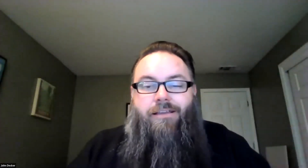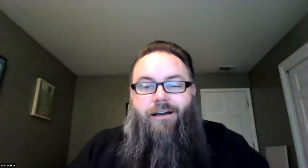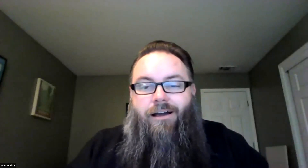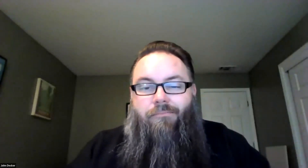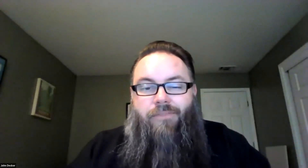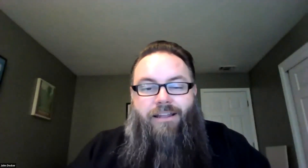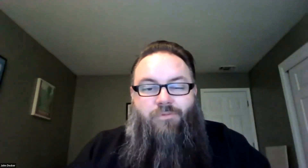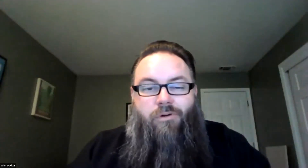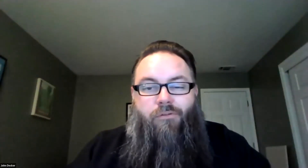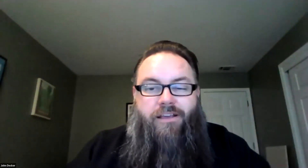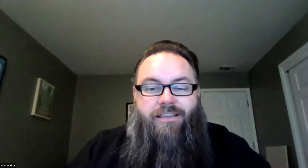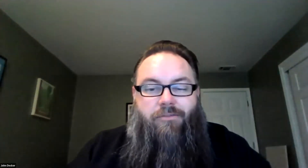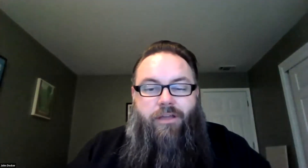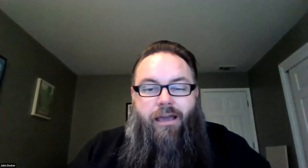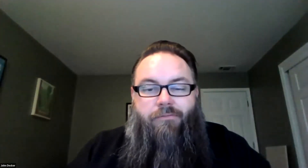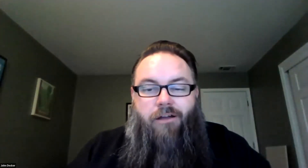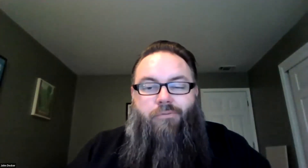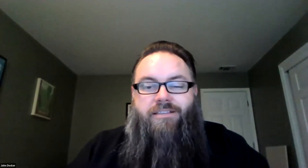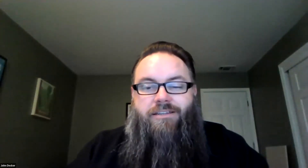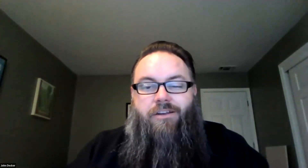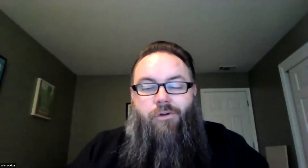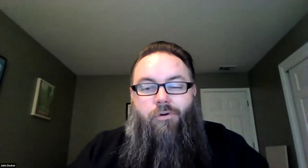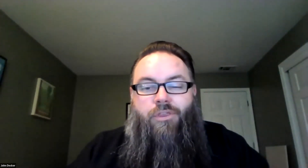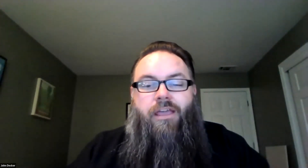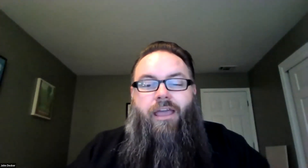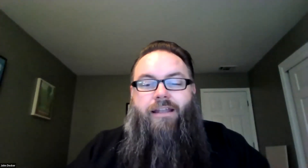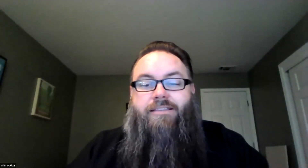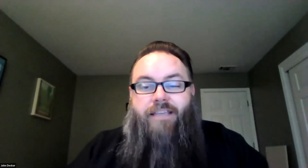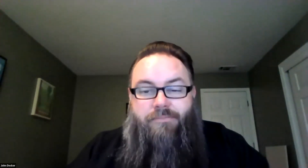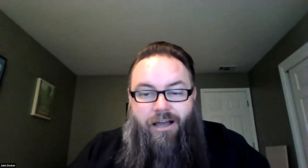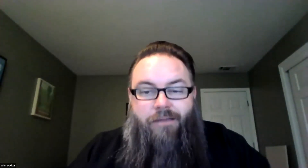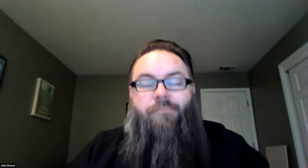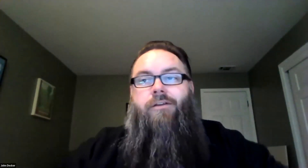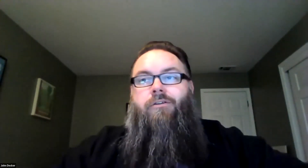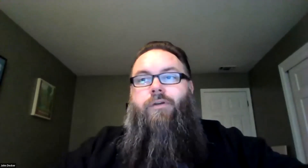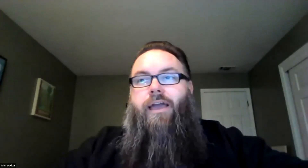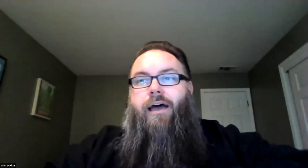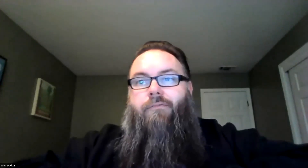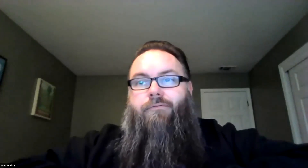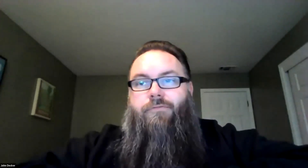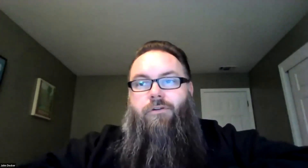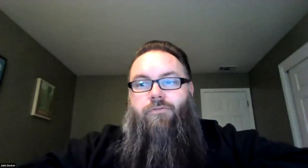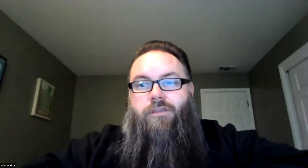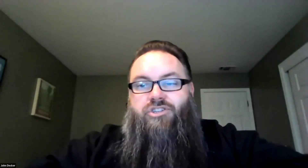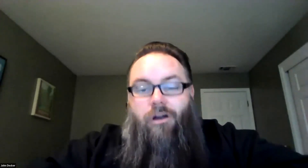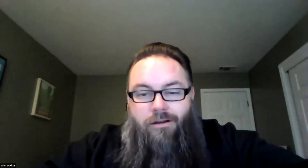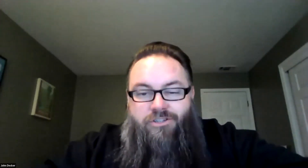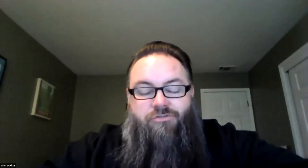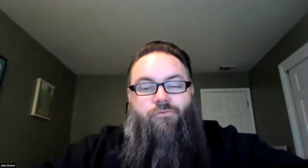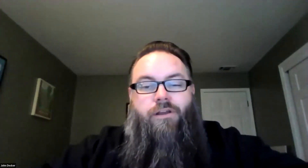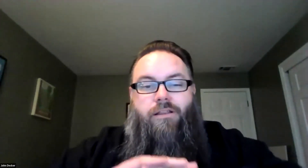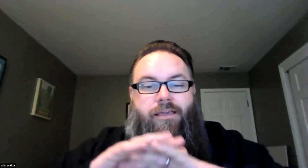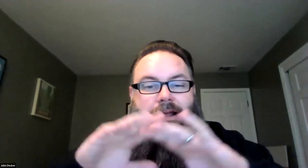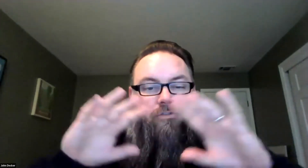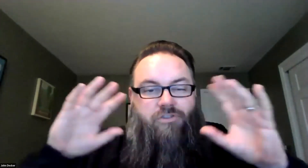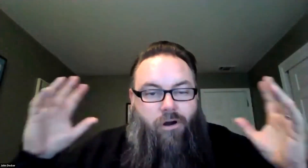because that is what we are facing. We have unprecedented growth. And at the same time, we have, the charge